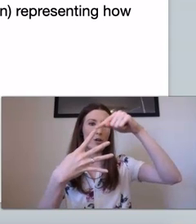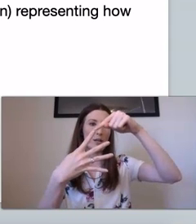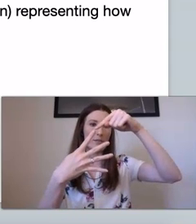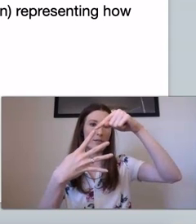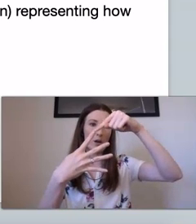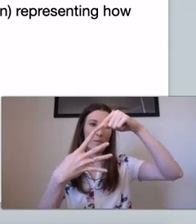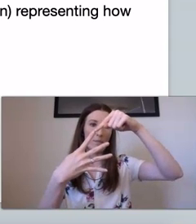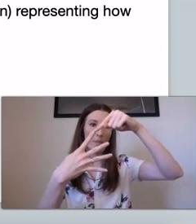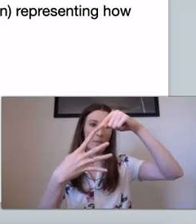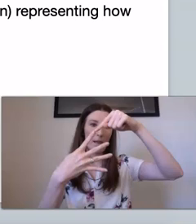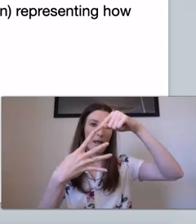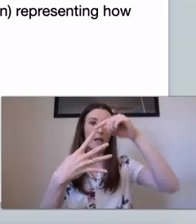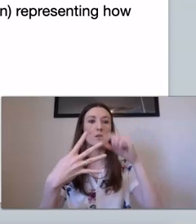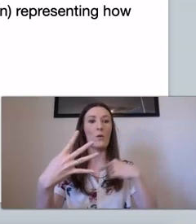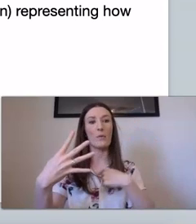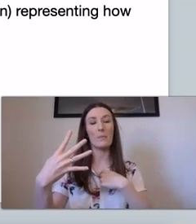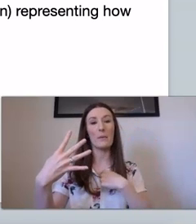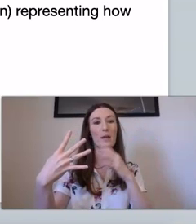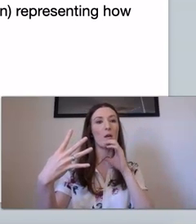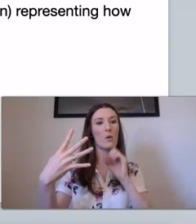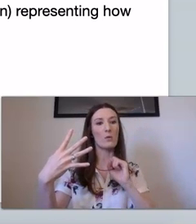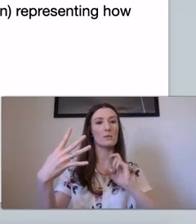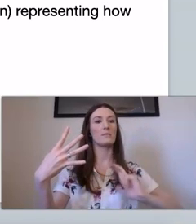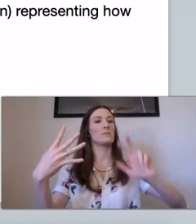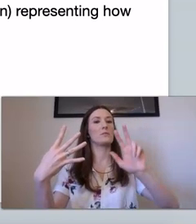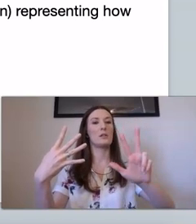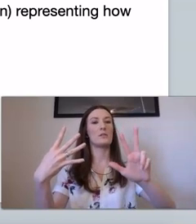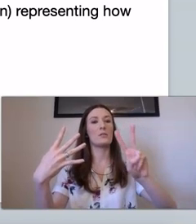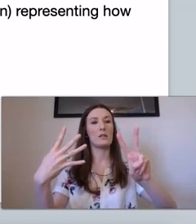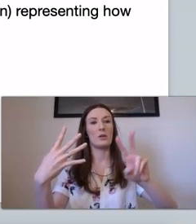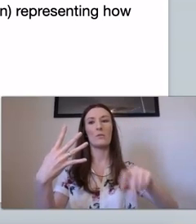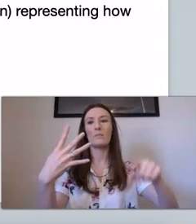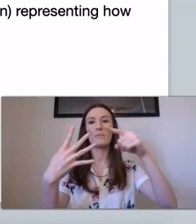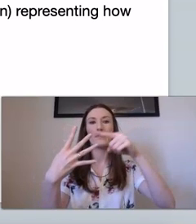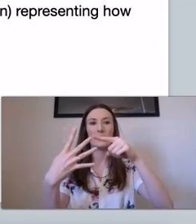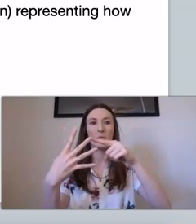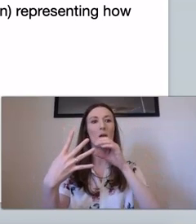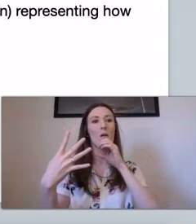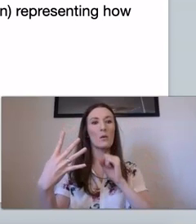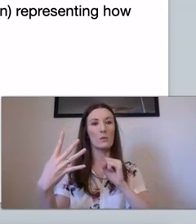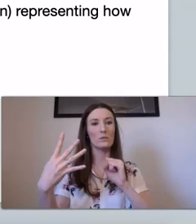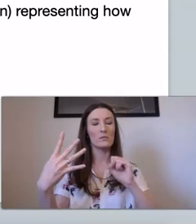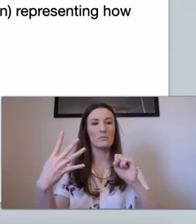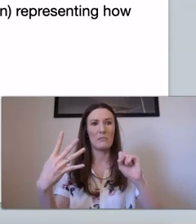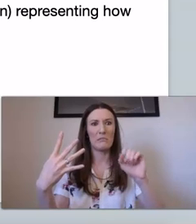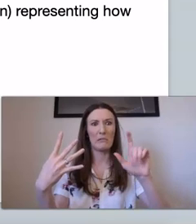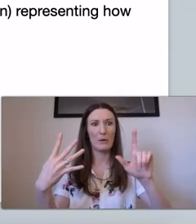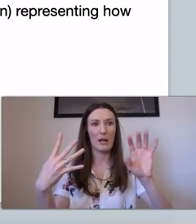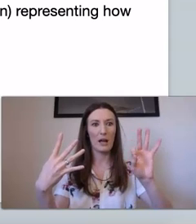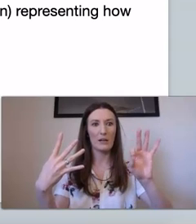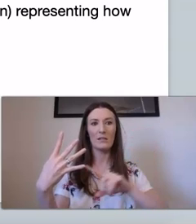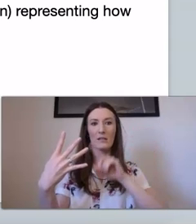is now your index finger. Okay, so it would be me, old, 32. This one, old,